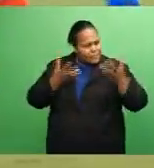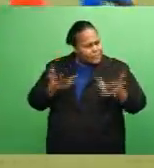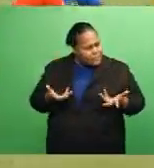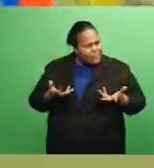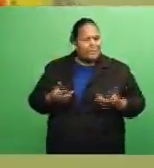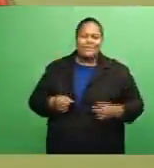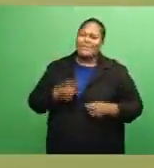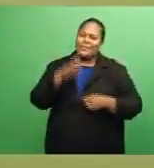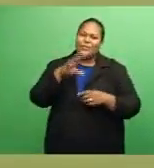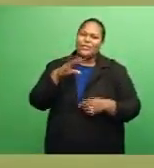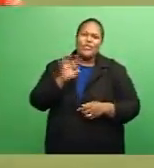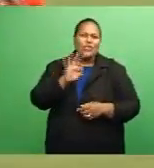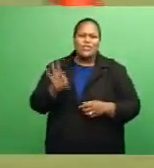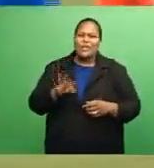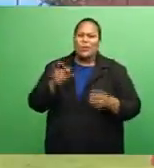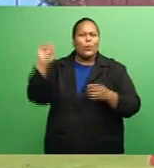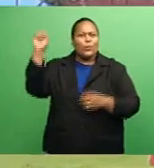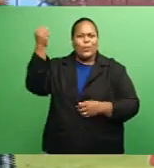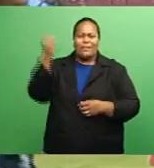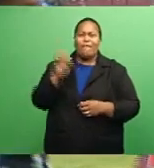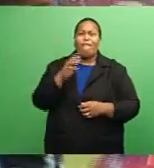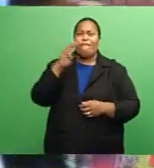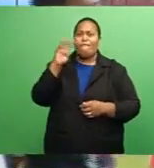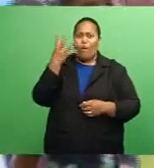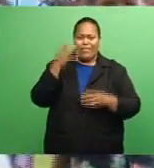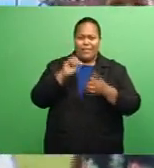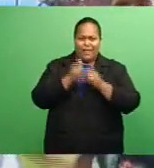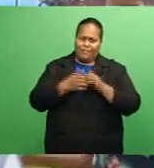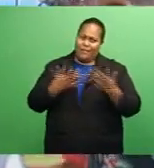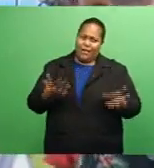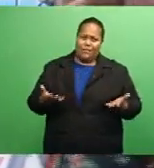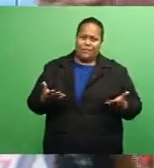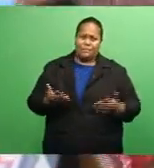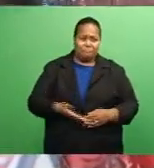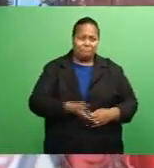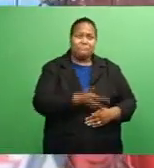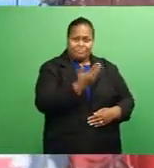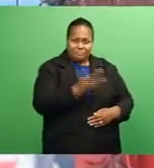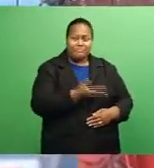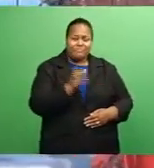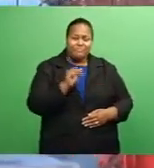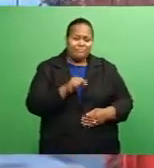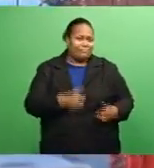round 4. I think we put up a gallant performance once again, but